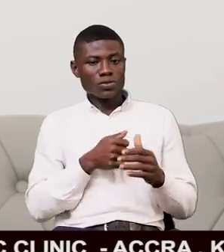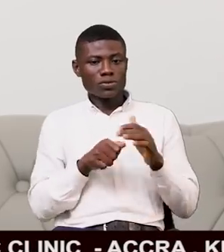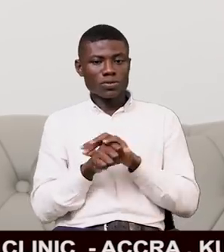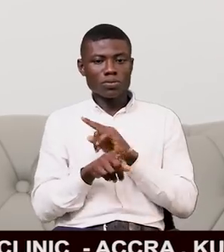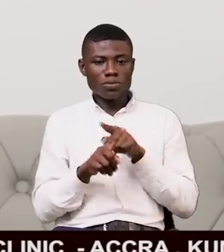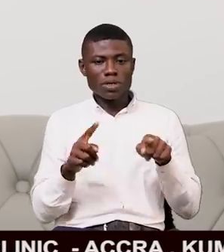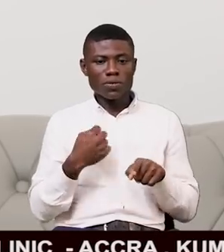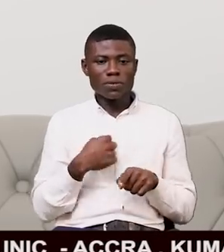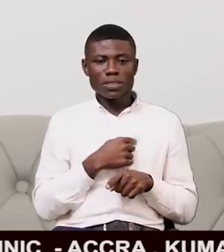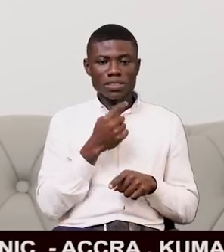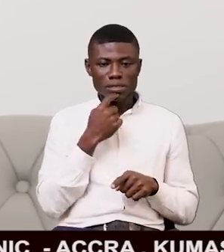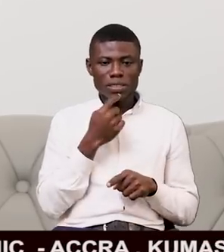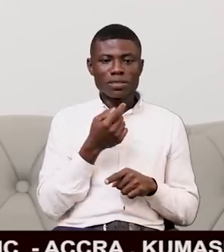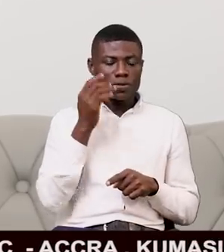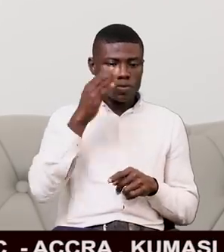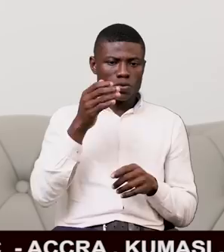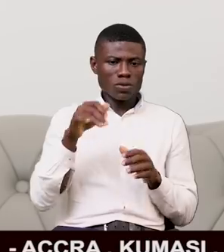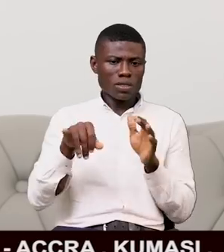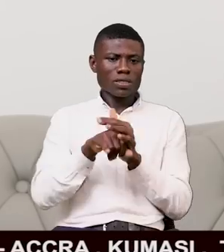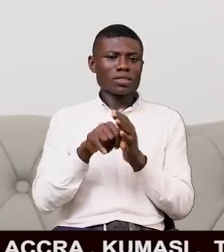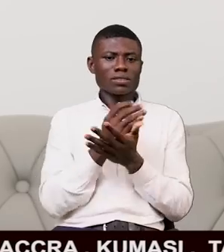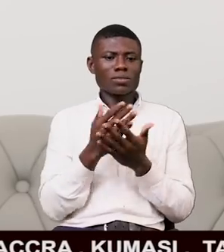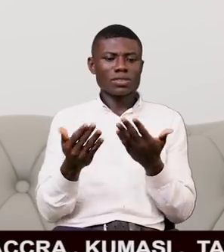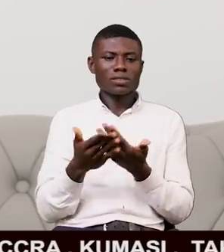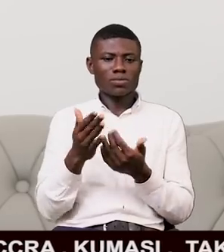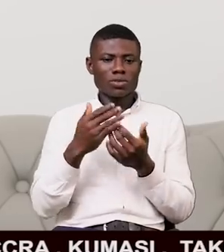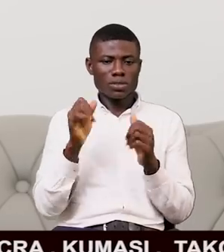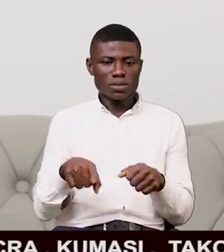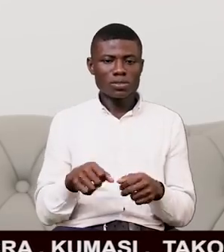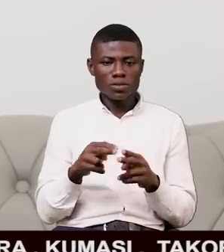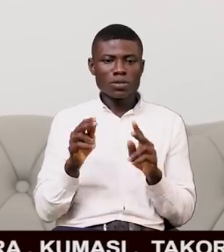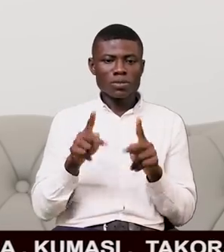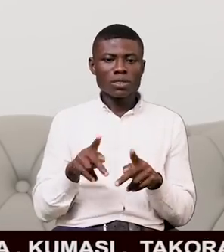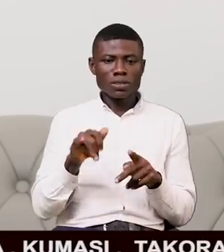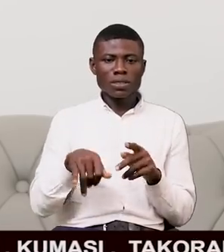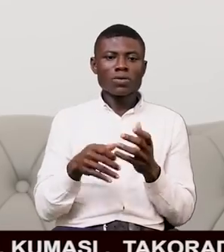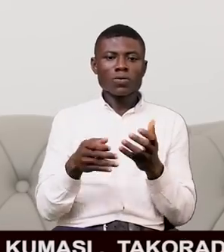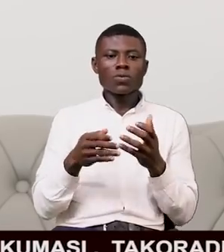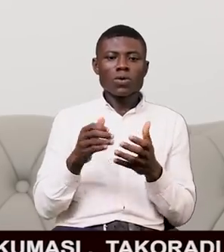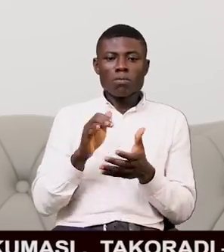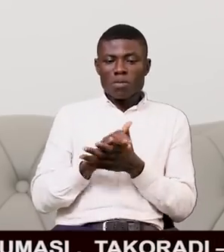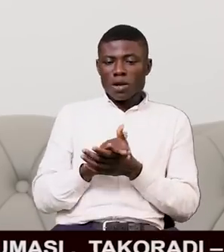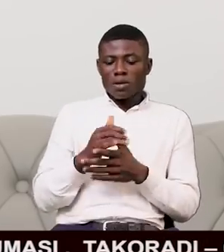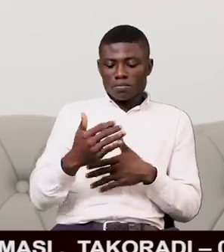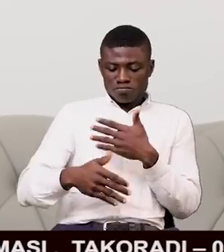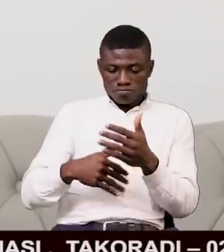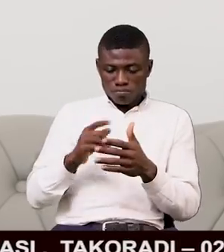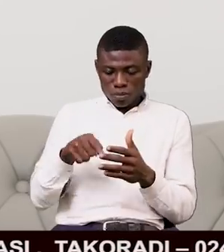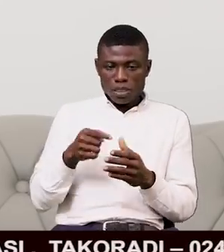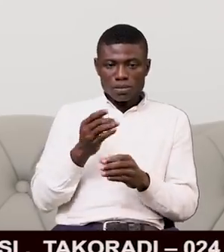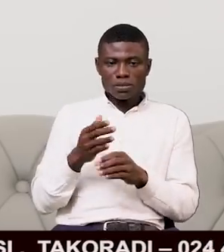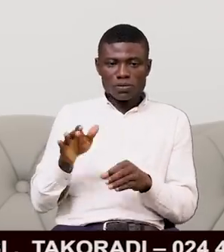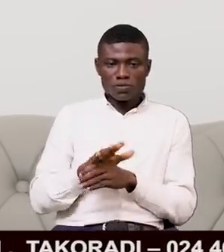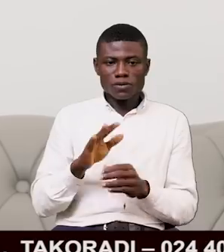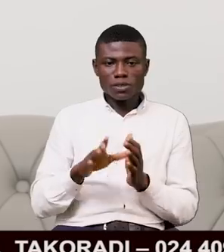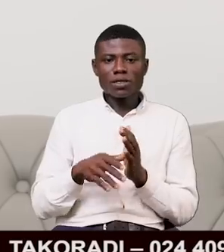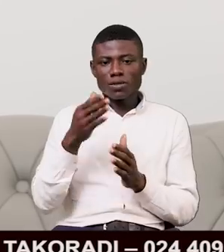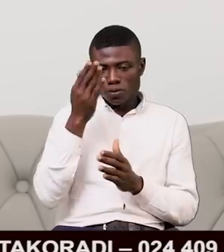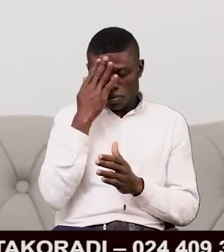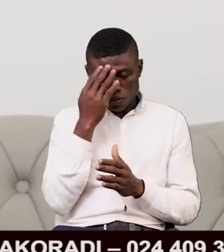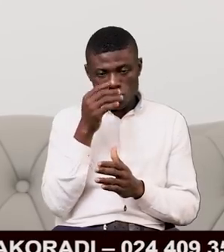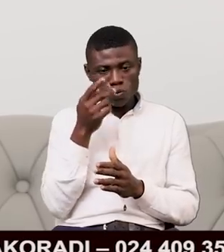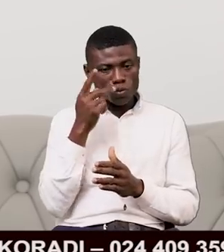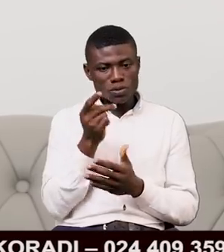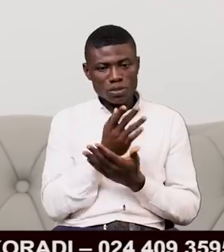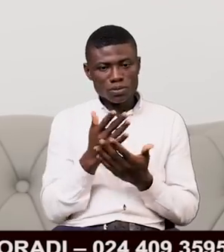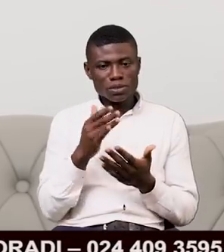dienya. Okay. Obi nyanya hunu pupu ya kakra. Okay. Inti nipa na one ni betu sa our real na mono. She hunu se, wo hunu